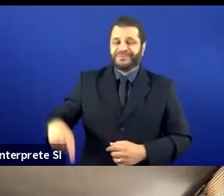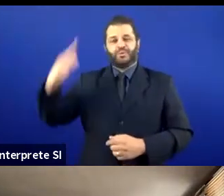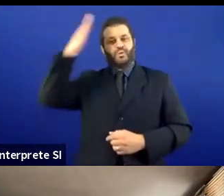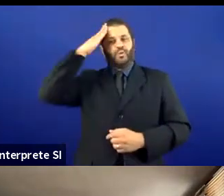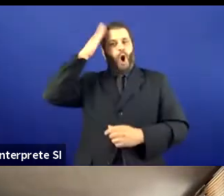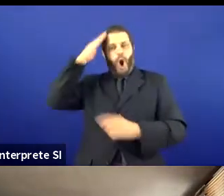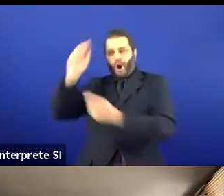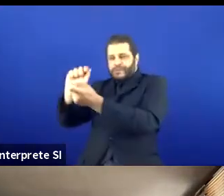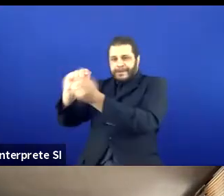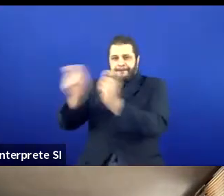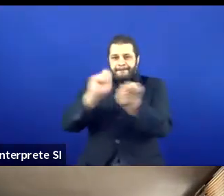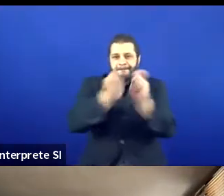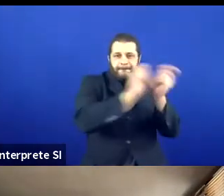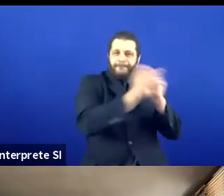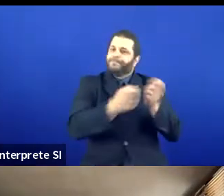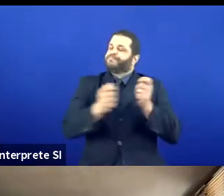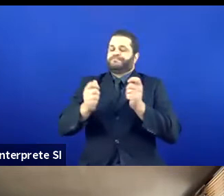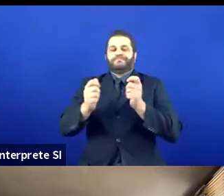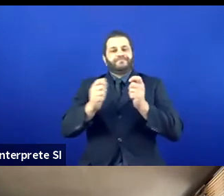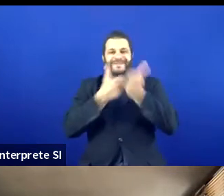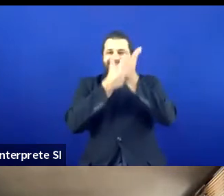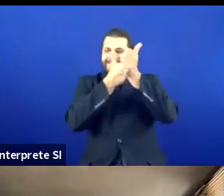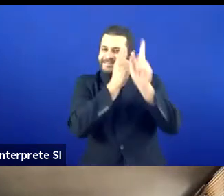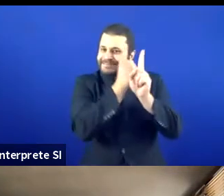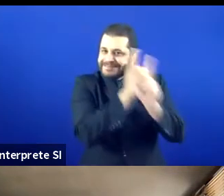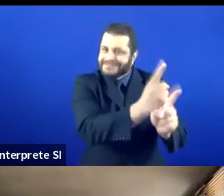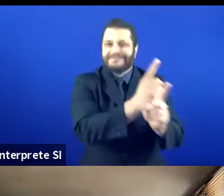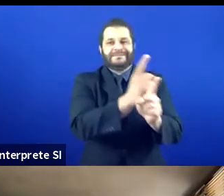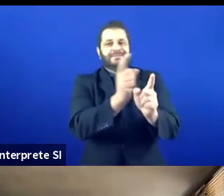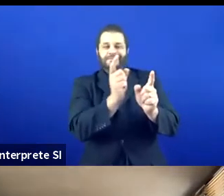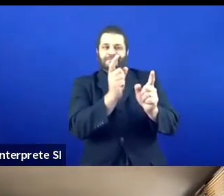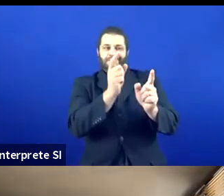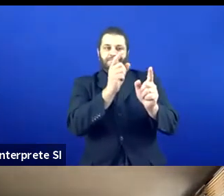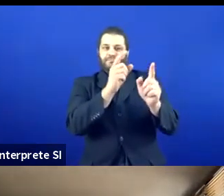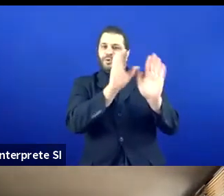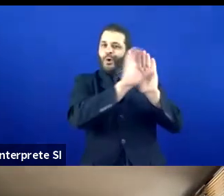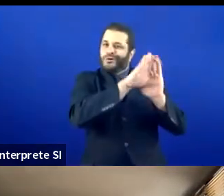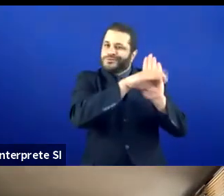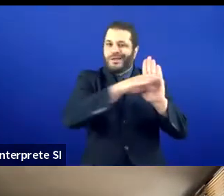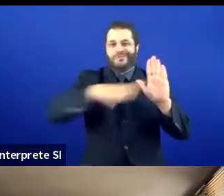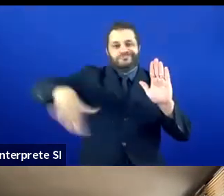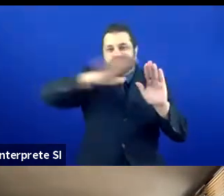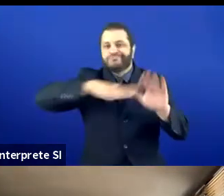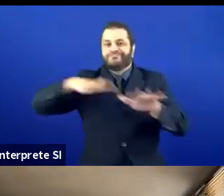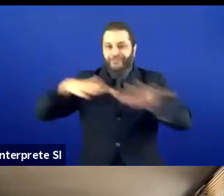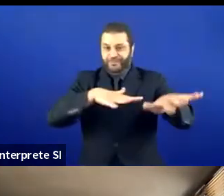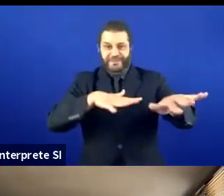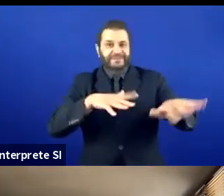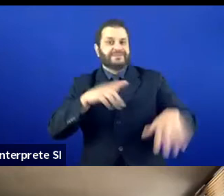is political, but we also need to change the systems that we're operating within in order to have that change. But